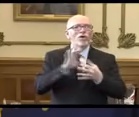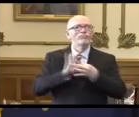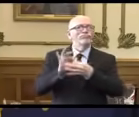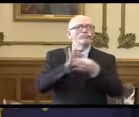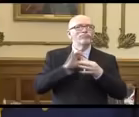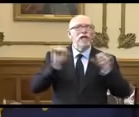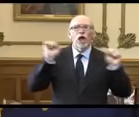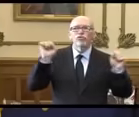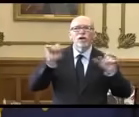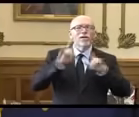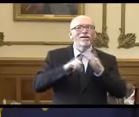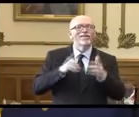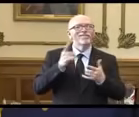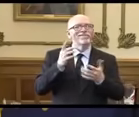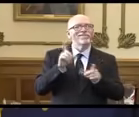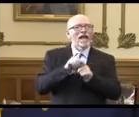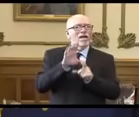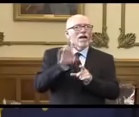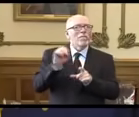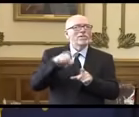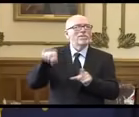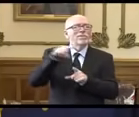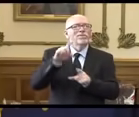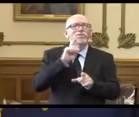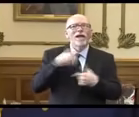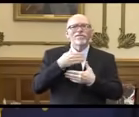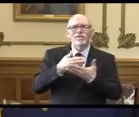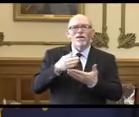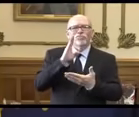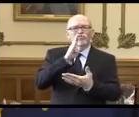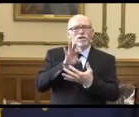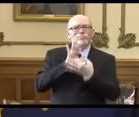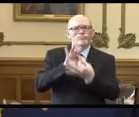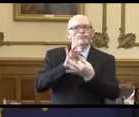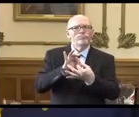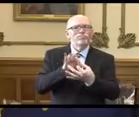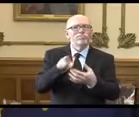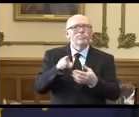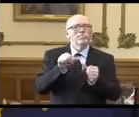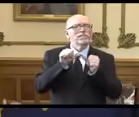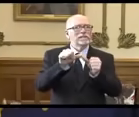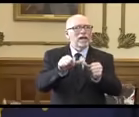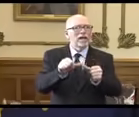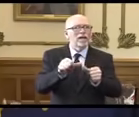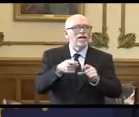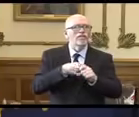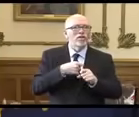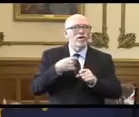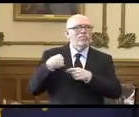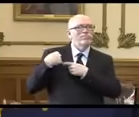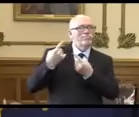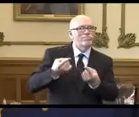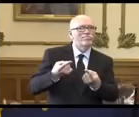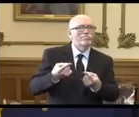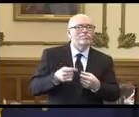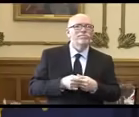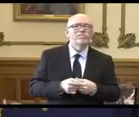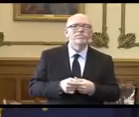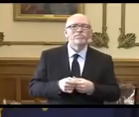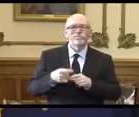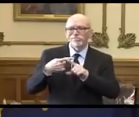some direct connections that have stayed intact from day one, going back a couple